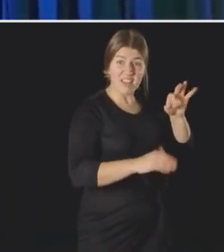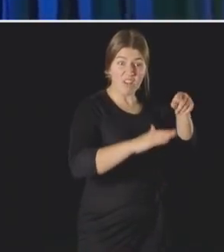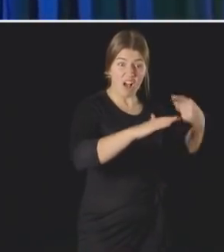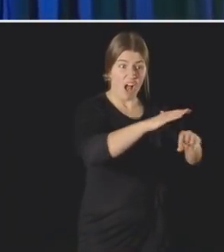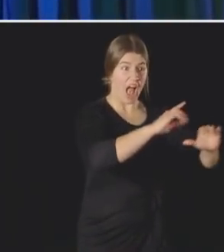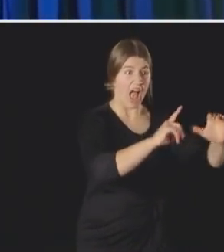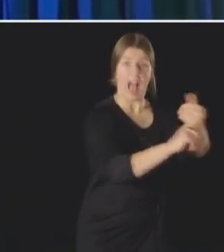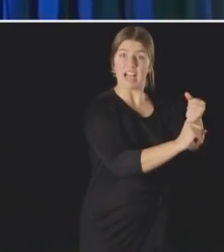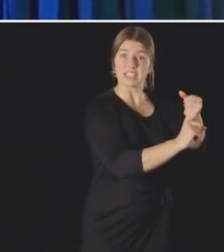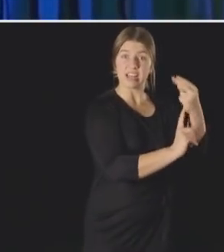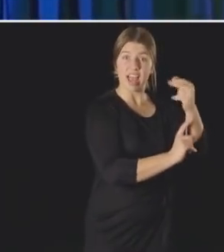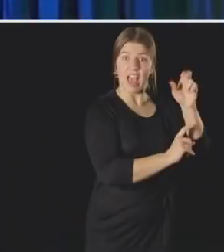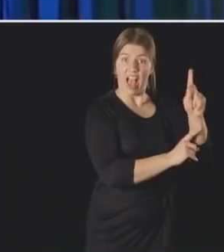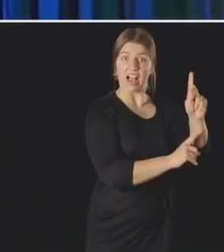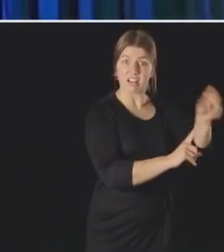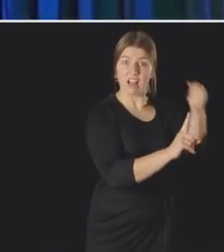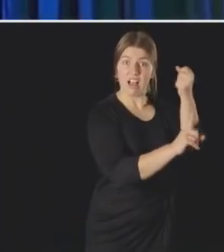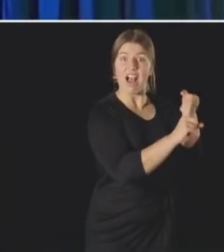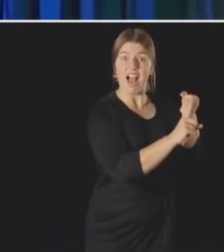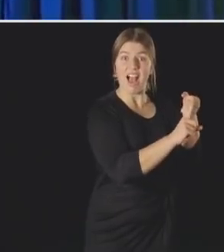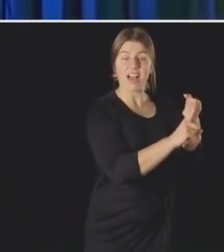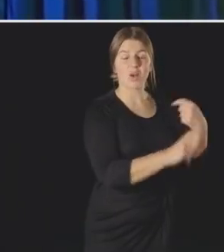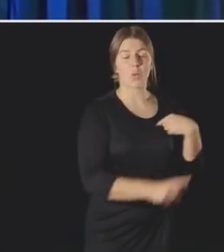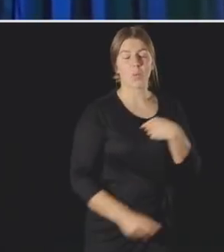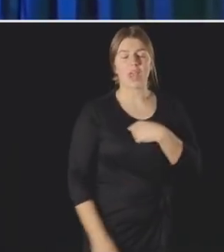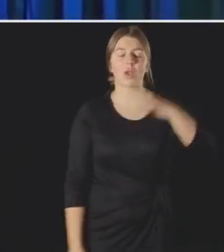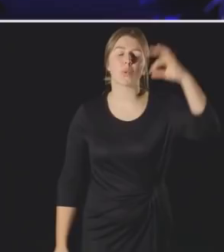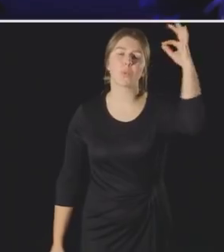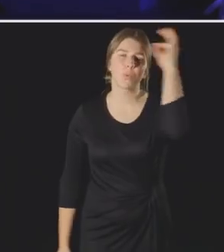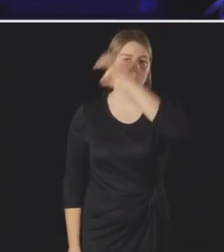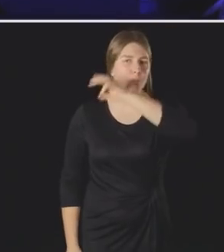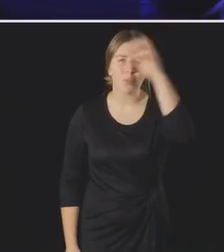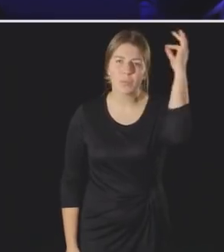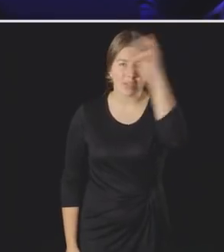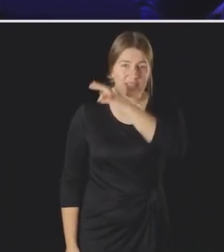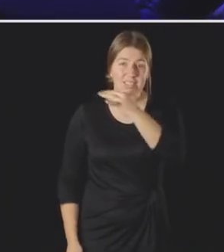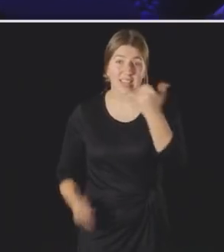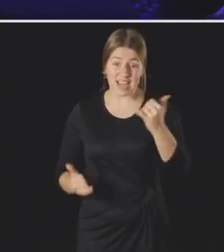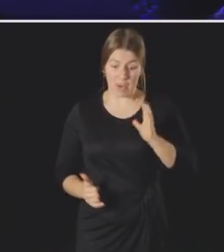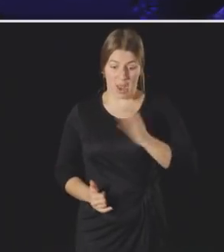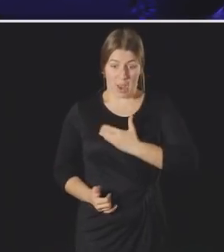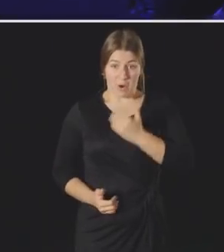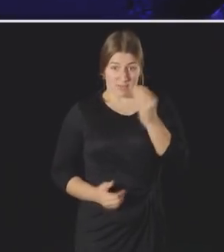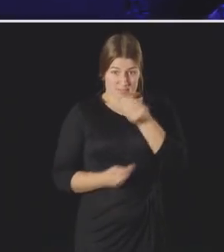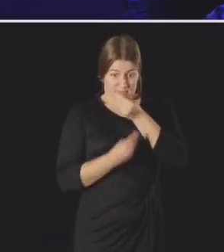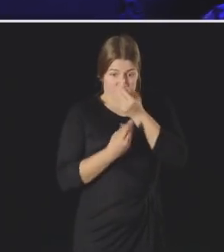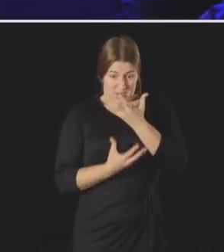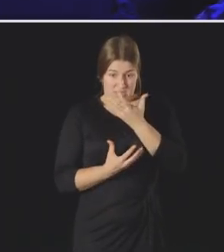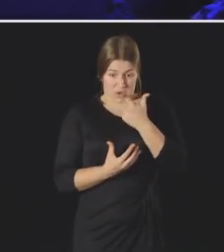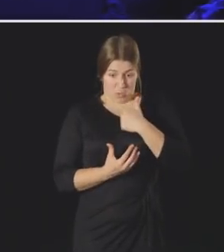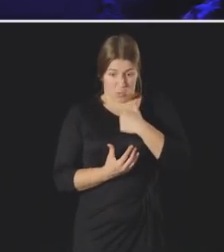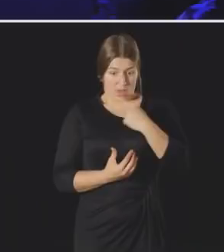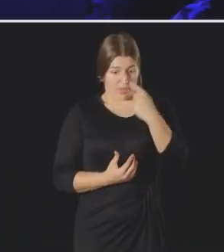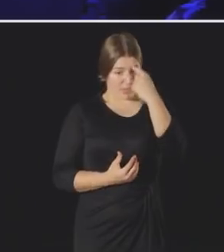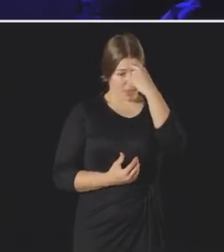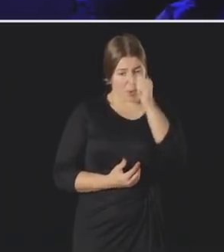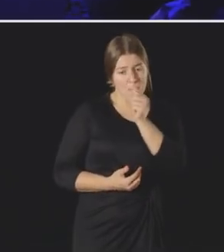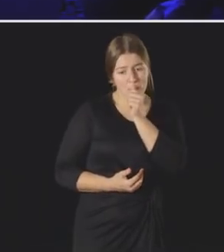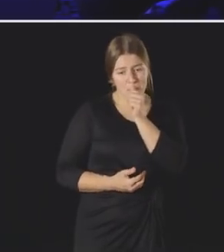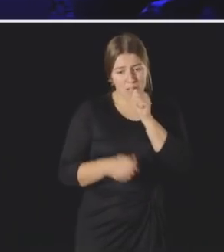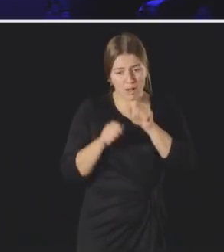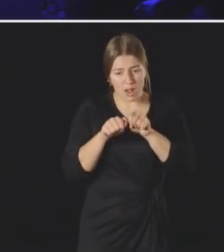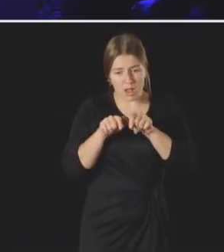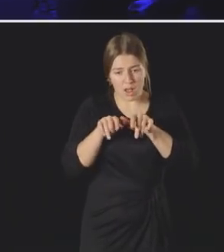that information that we thought was private is now public. Bottom line is this: we have no clue what